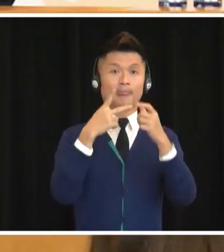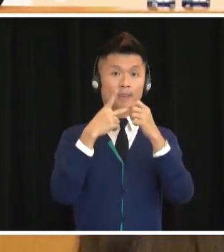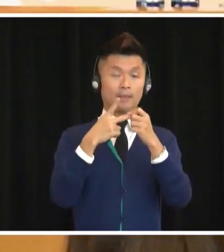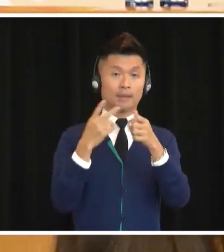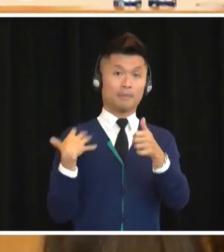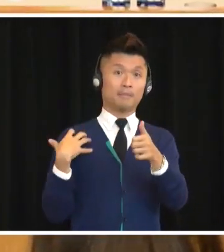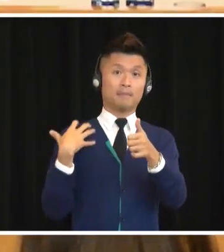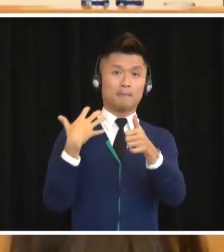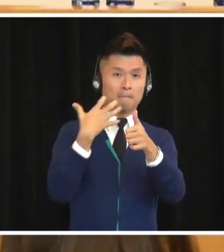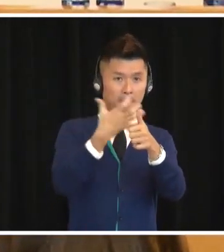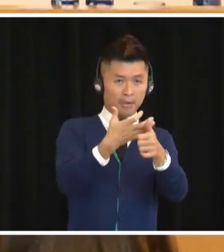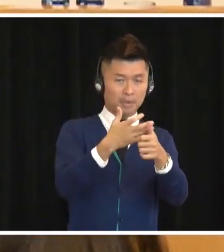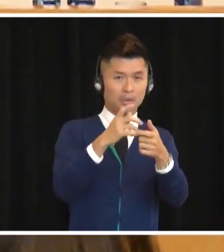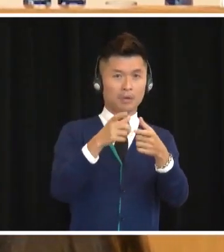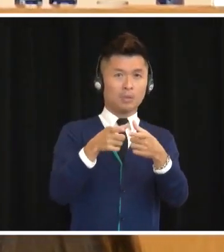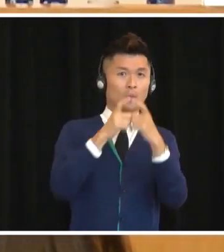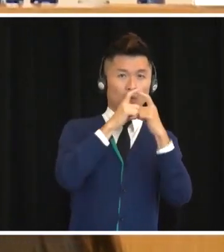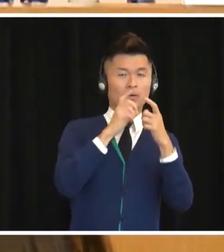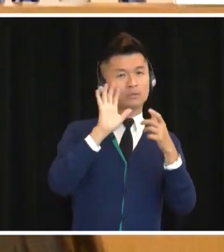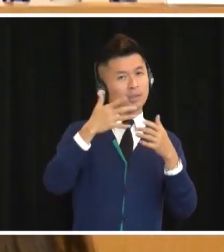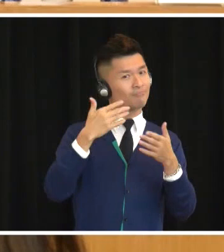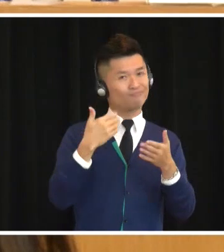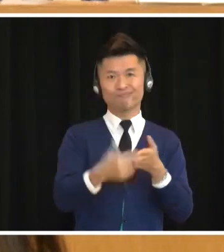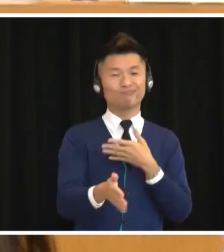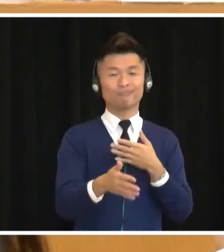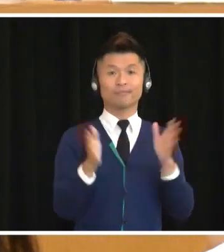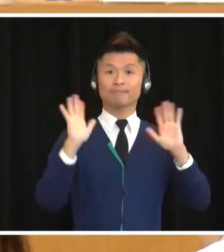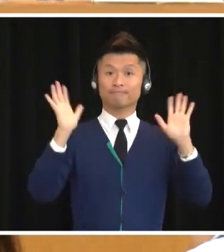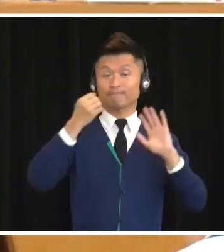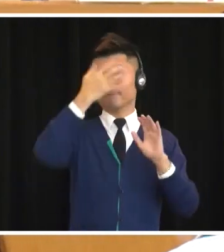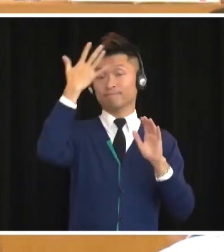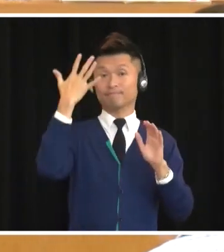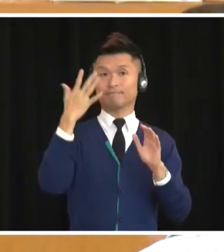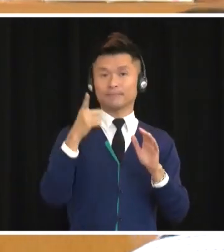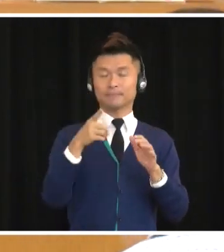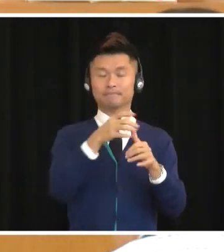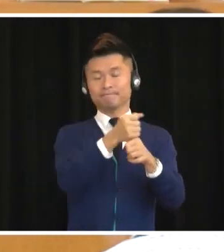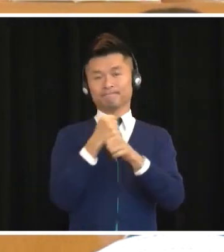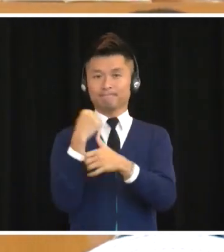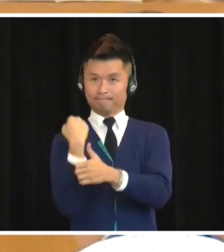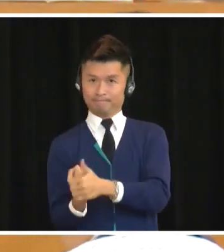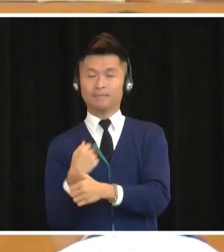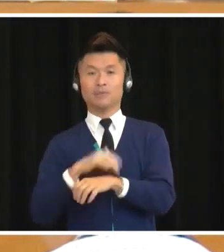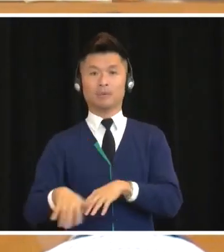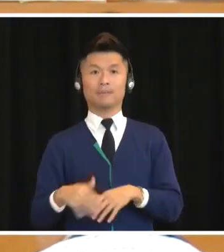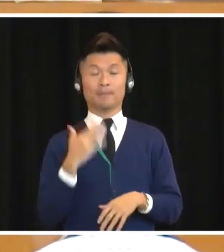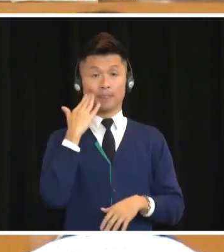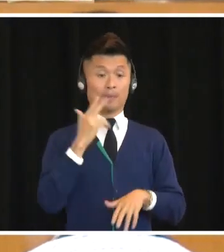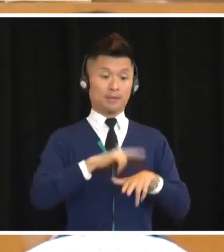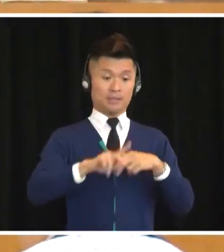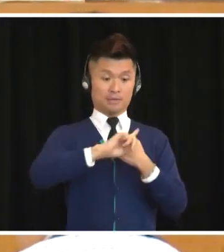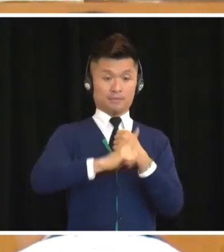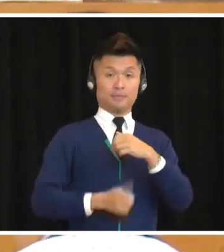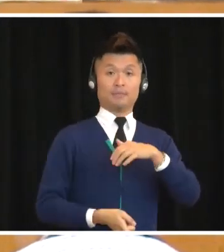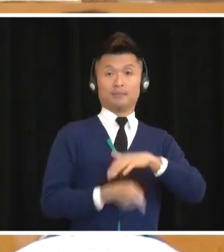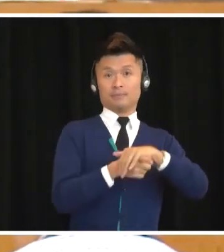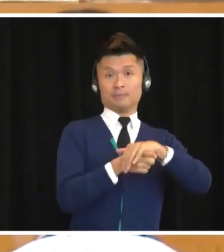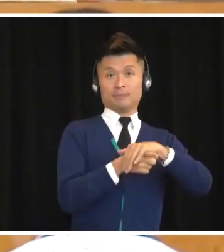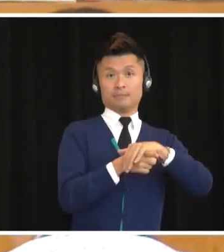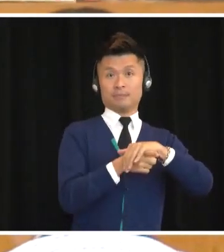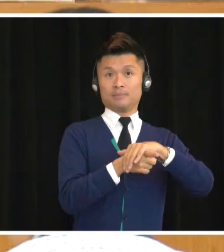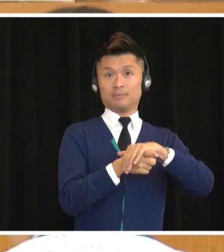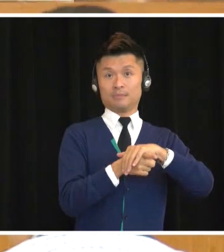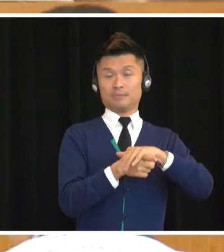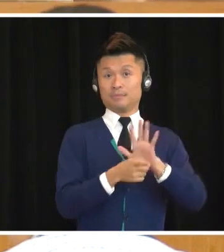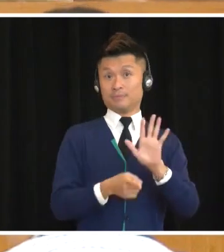of this child, or when an order of custody is not proper, we